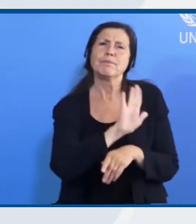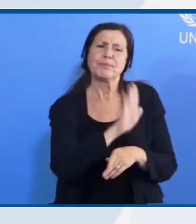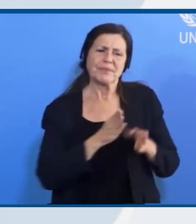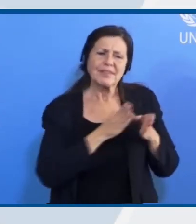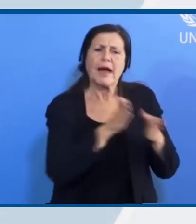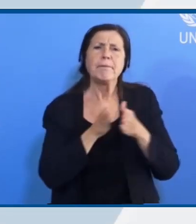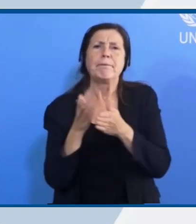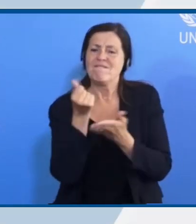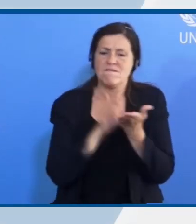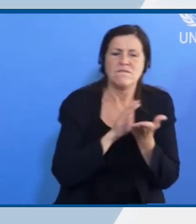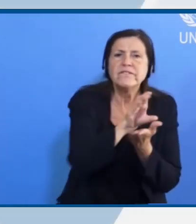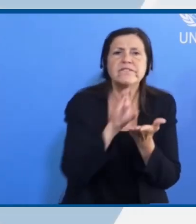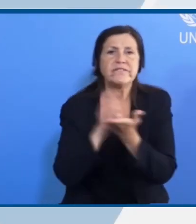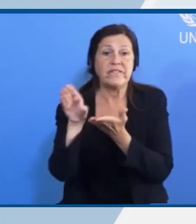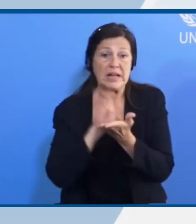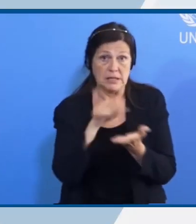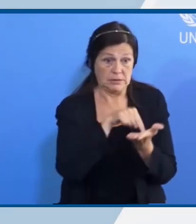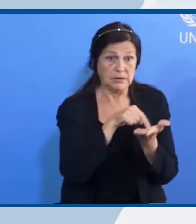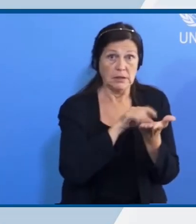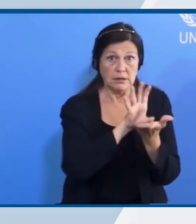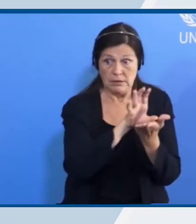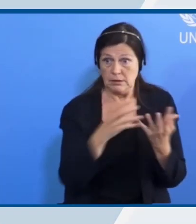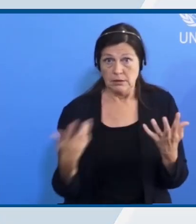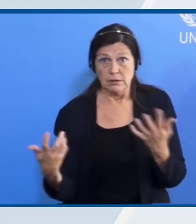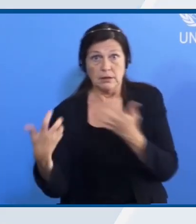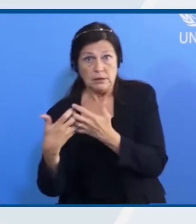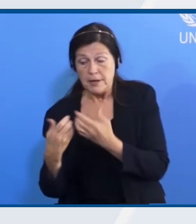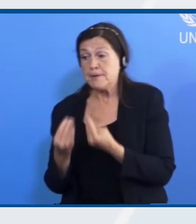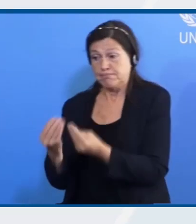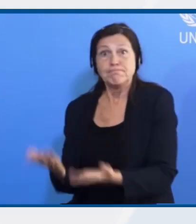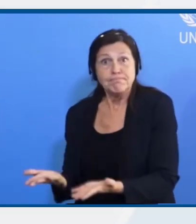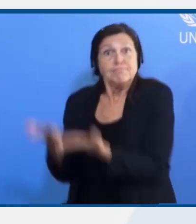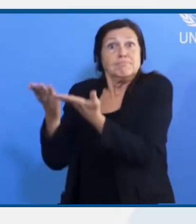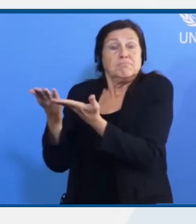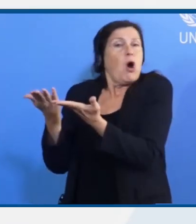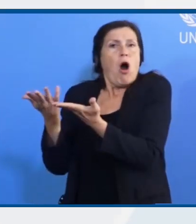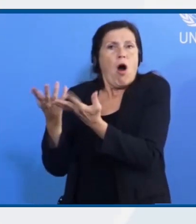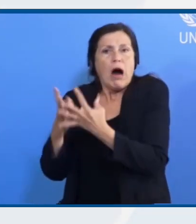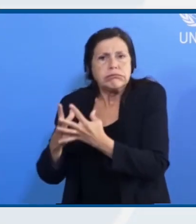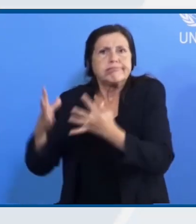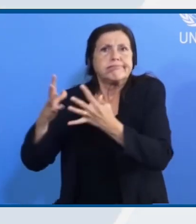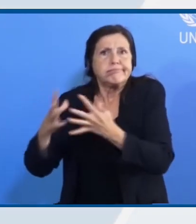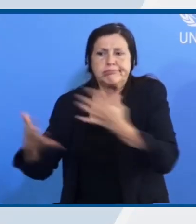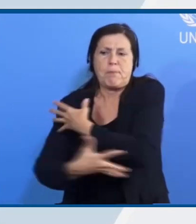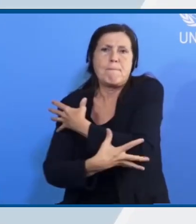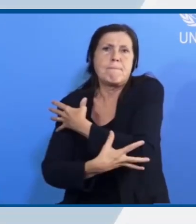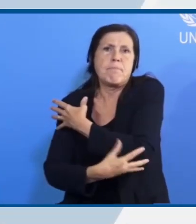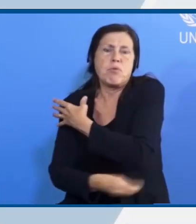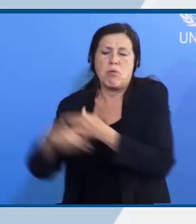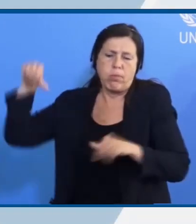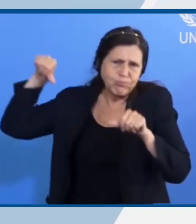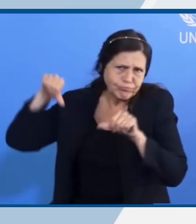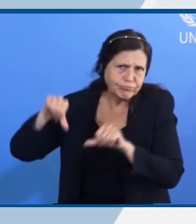grassroots organizations, are they worth trying, or are they increasing poverty? So, are they increasing what? In poverty.